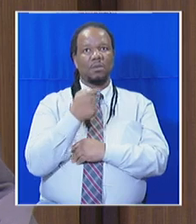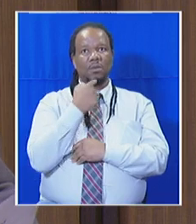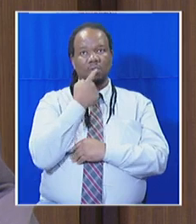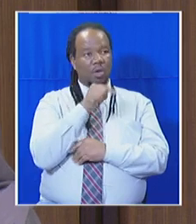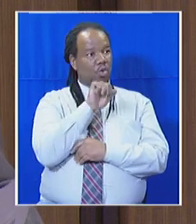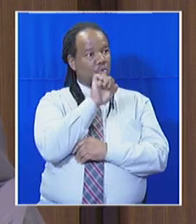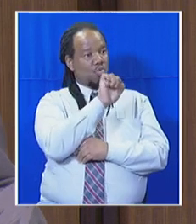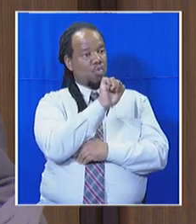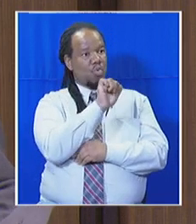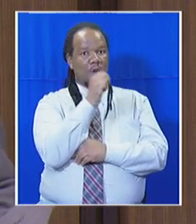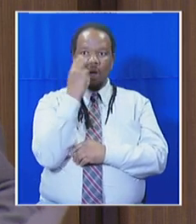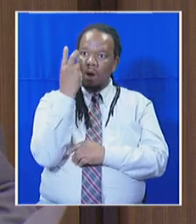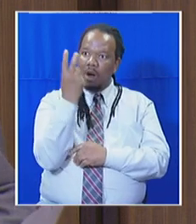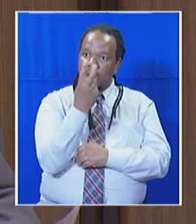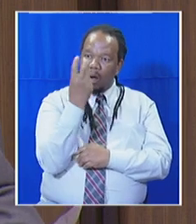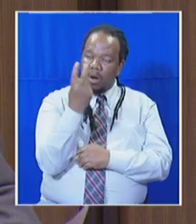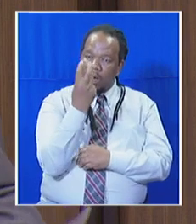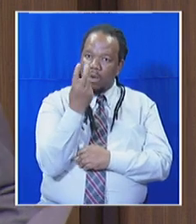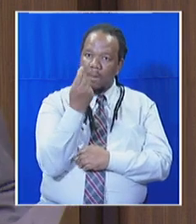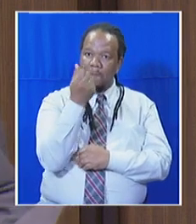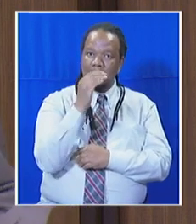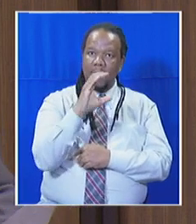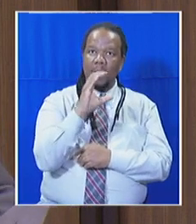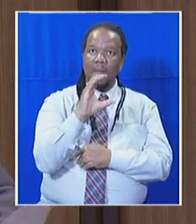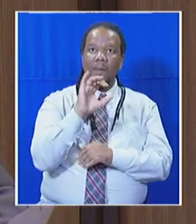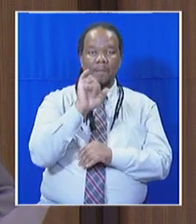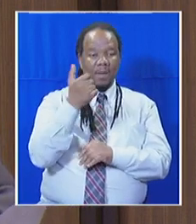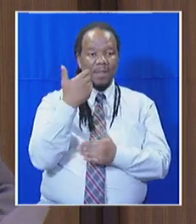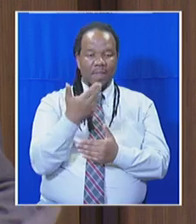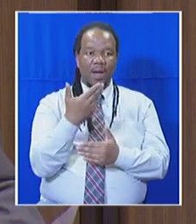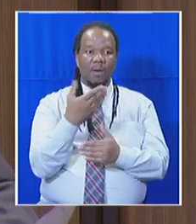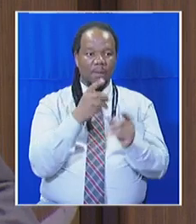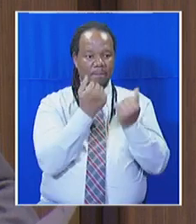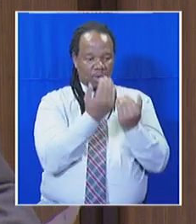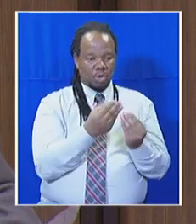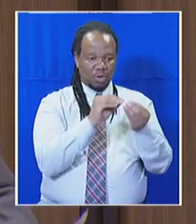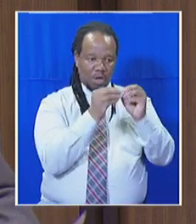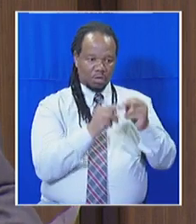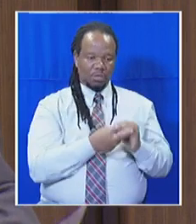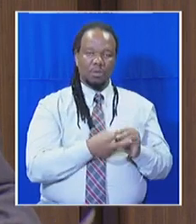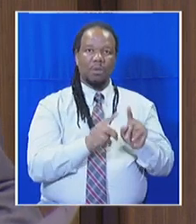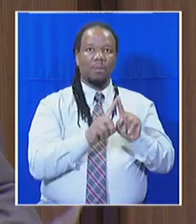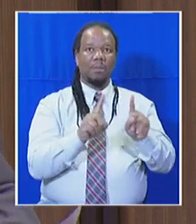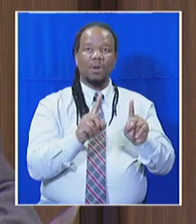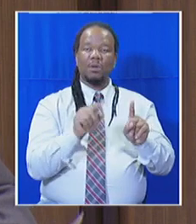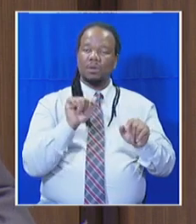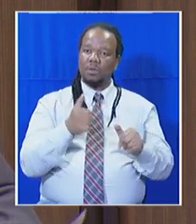for money in the adjustment process. There is currently adjustment process taking place. You are not asking for anything in the current financial year